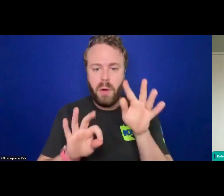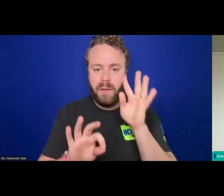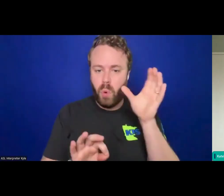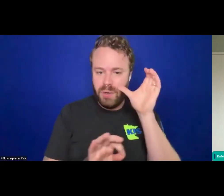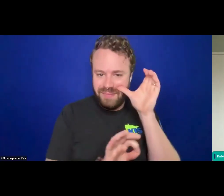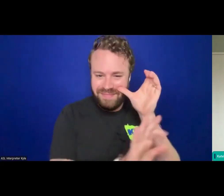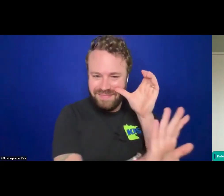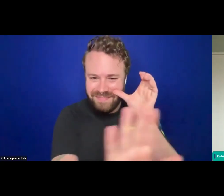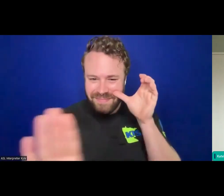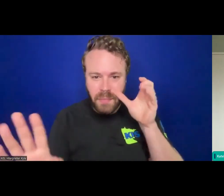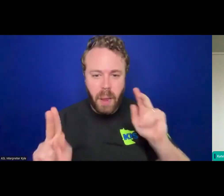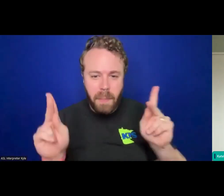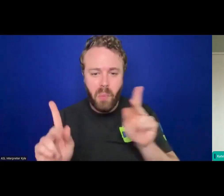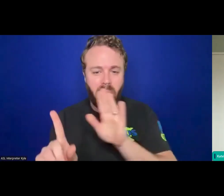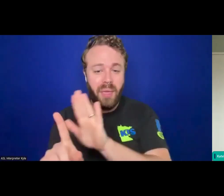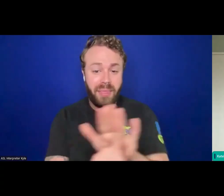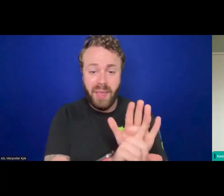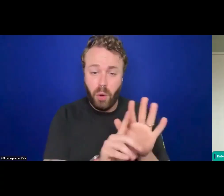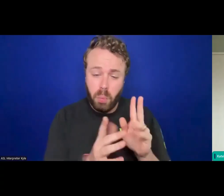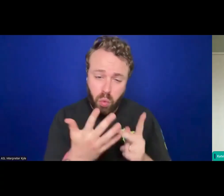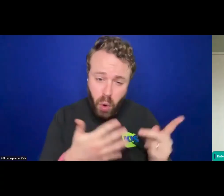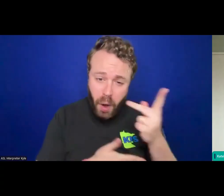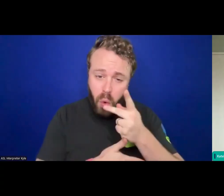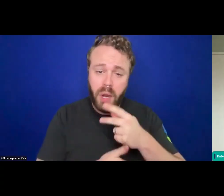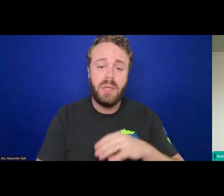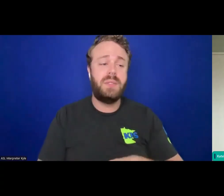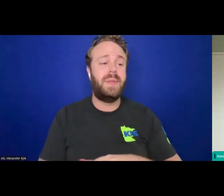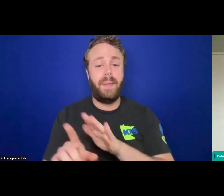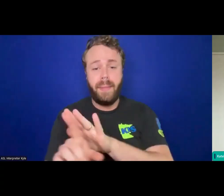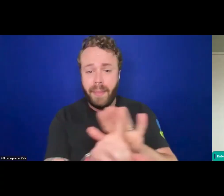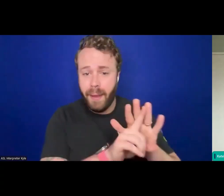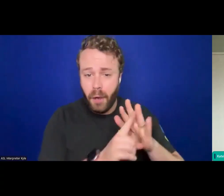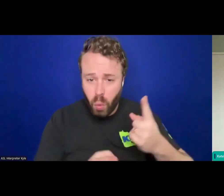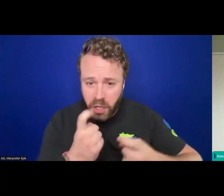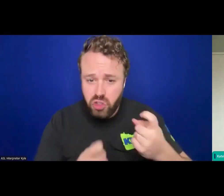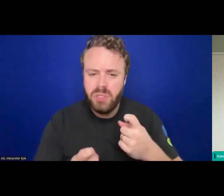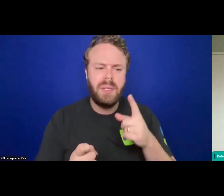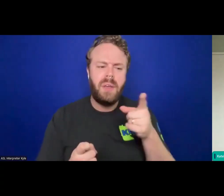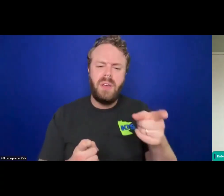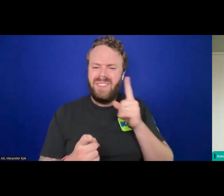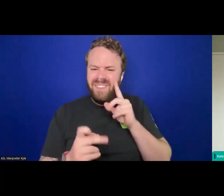their questions are, and where the confusion may be laying. And then my fifth